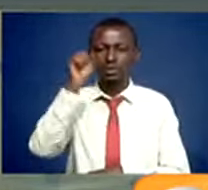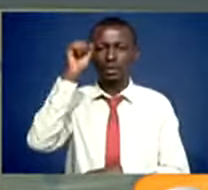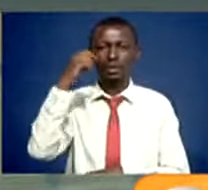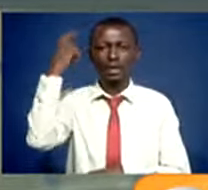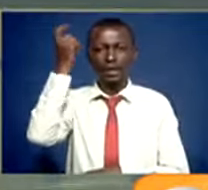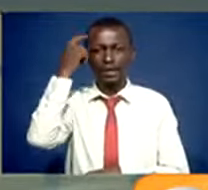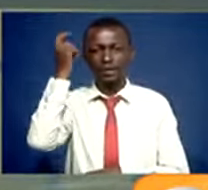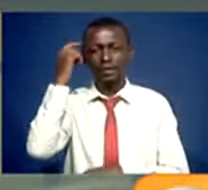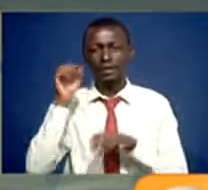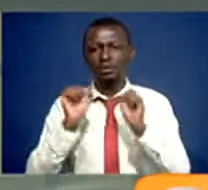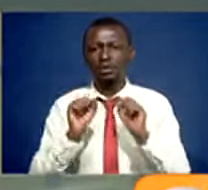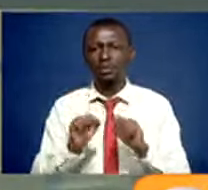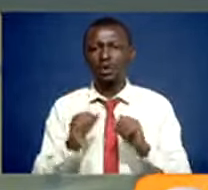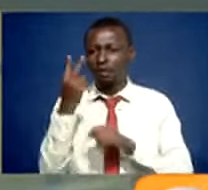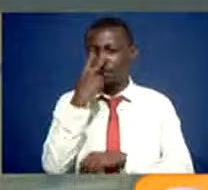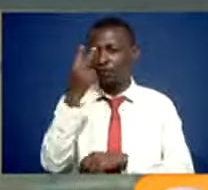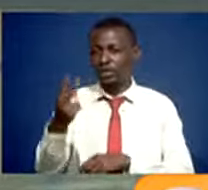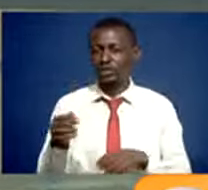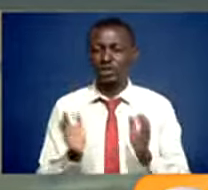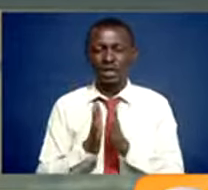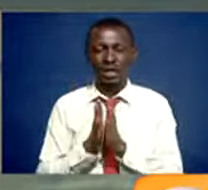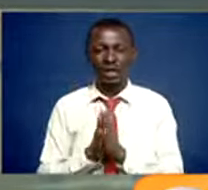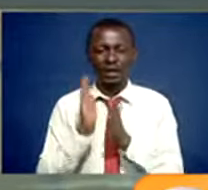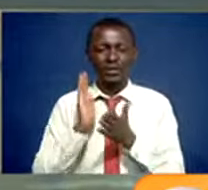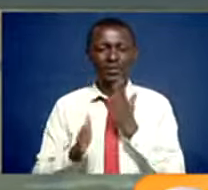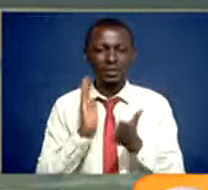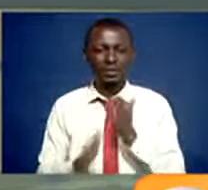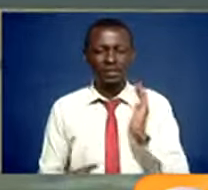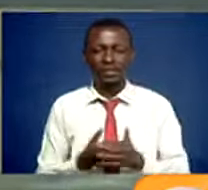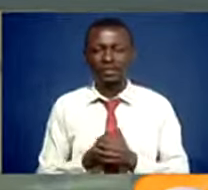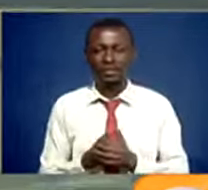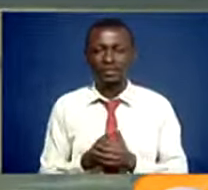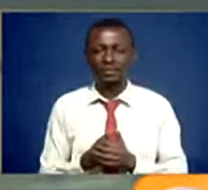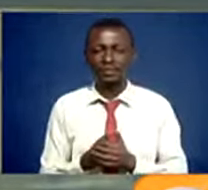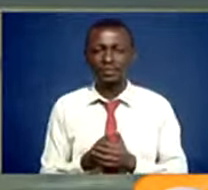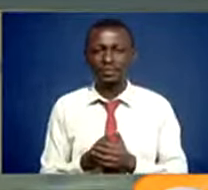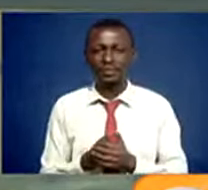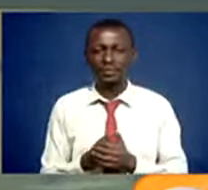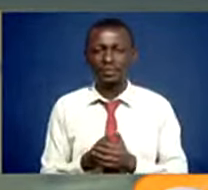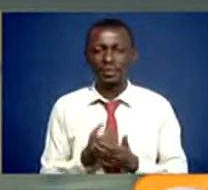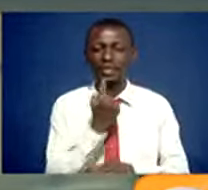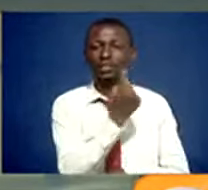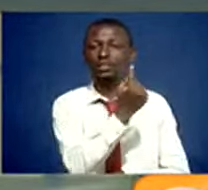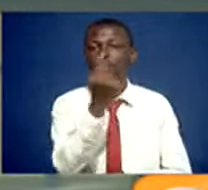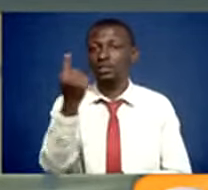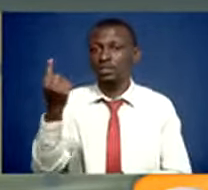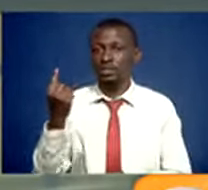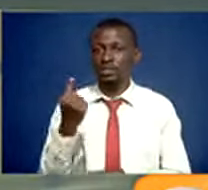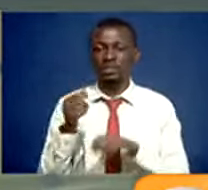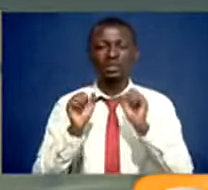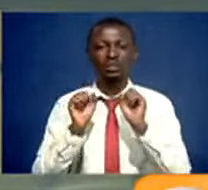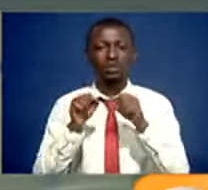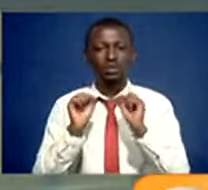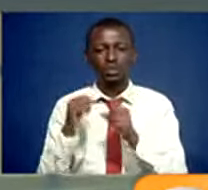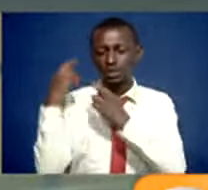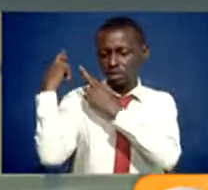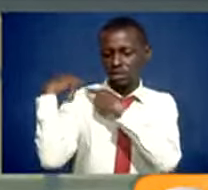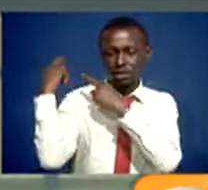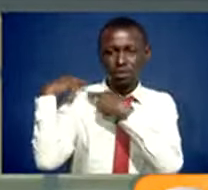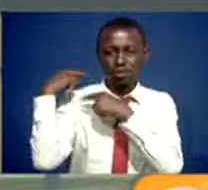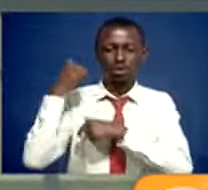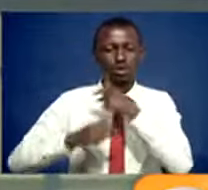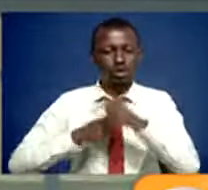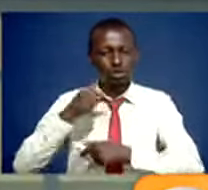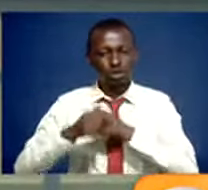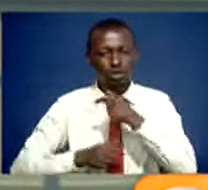alight with ambition and urgency and illuminate the path to each one of us to pursue the progress